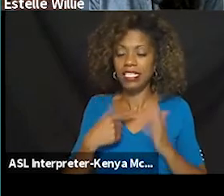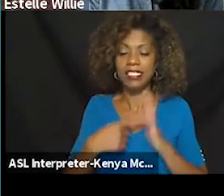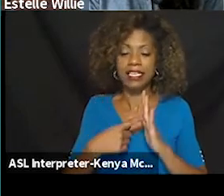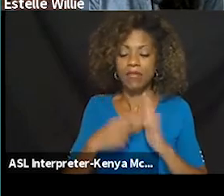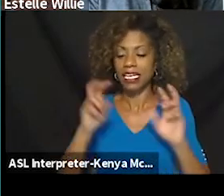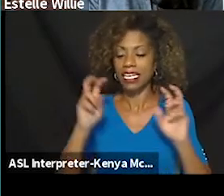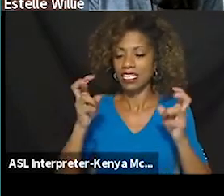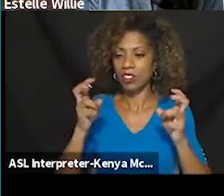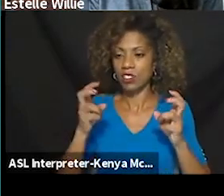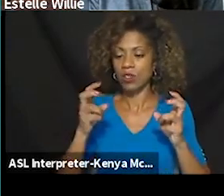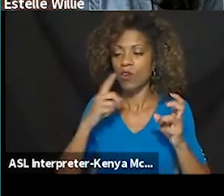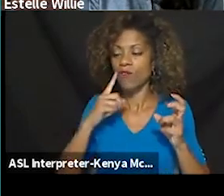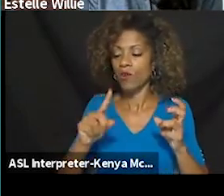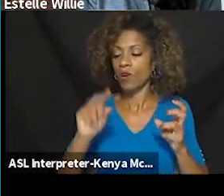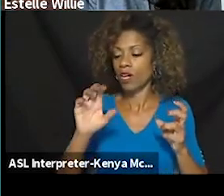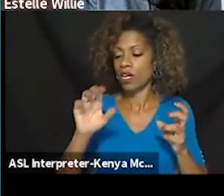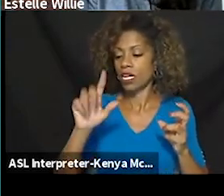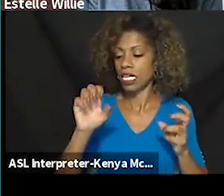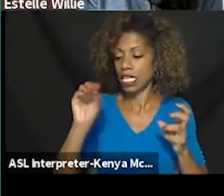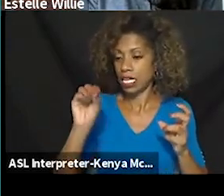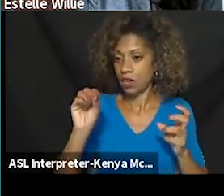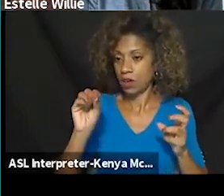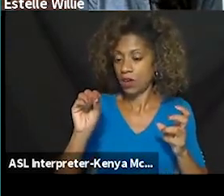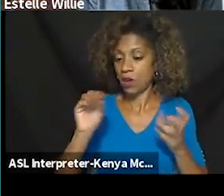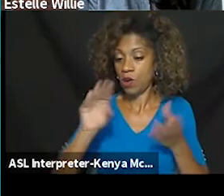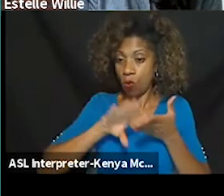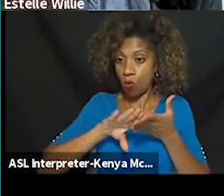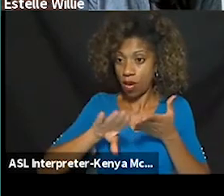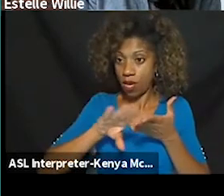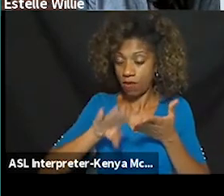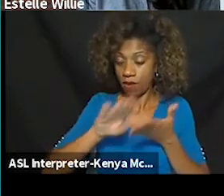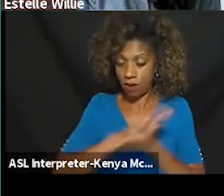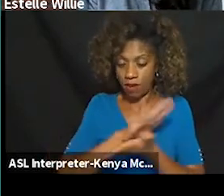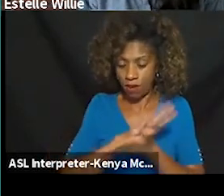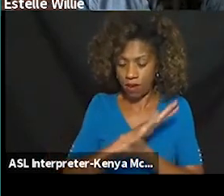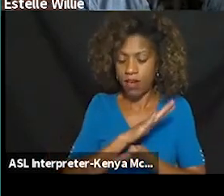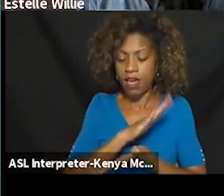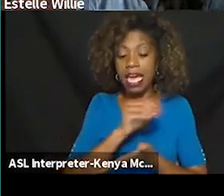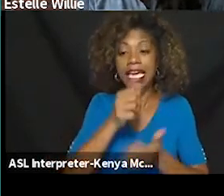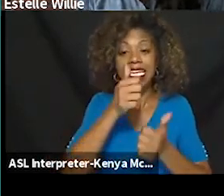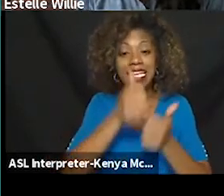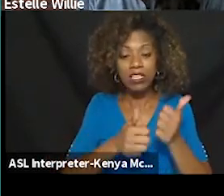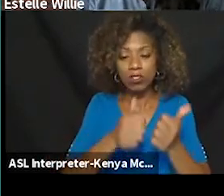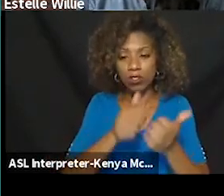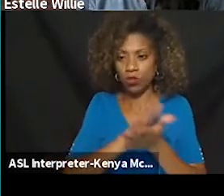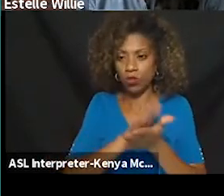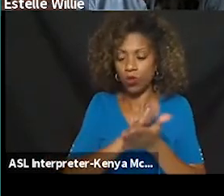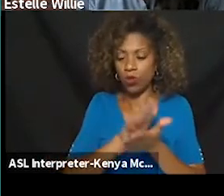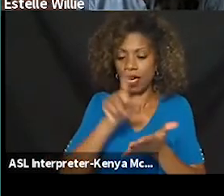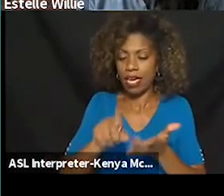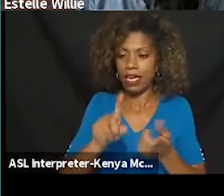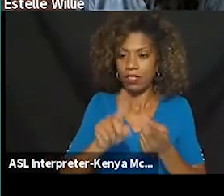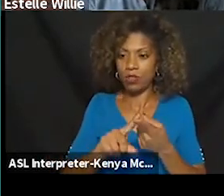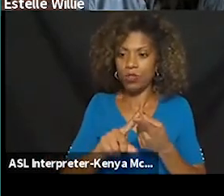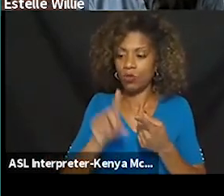the way that you were able to implement testing in schools. And each school had to do it themselves. So Texas was able